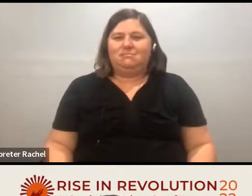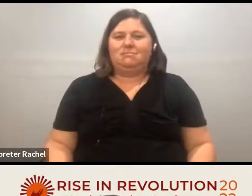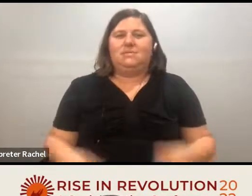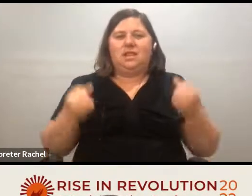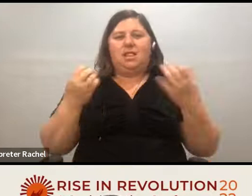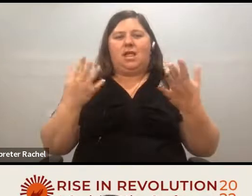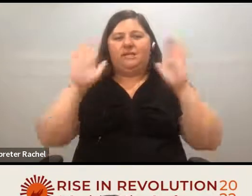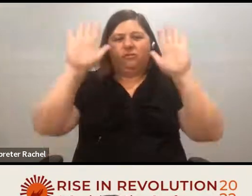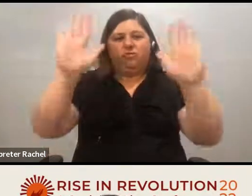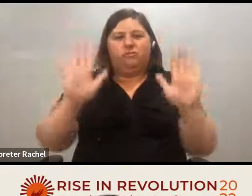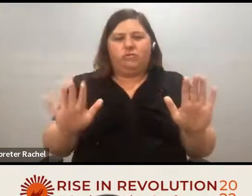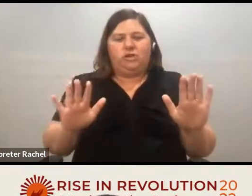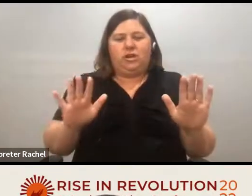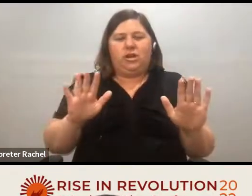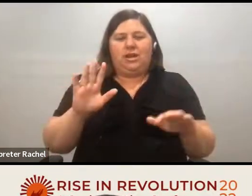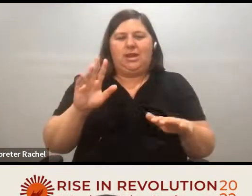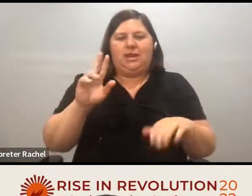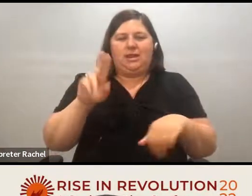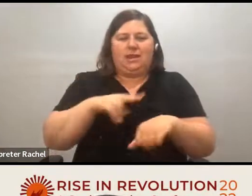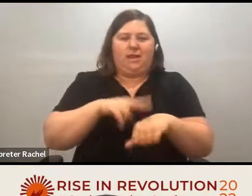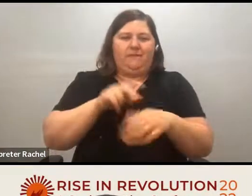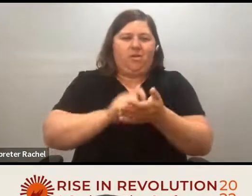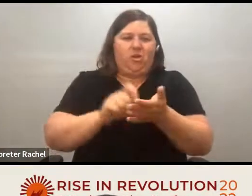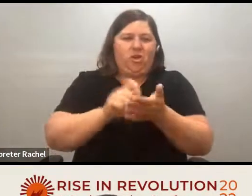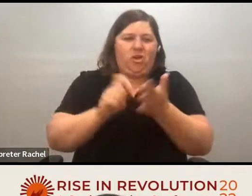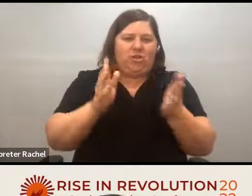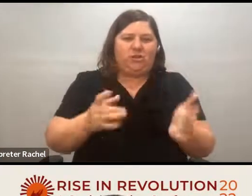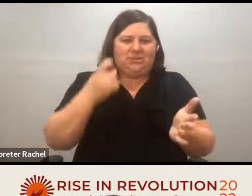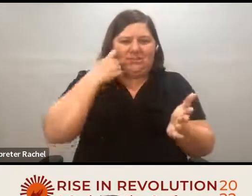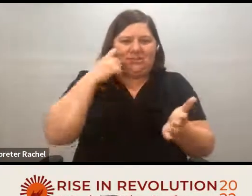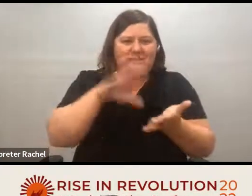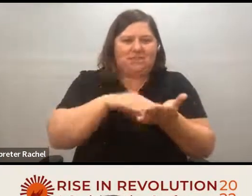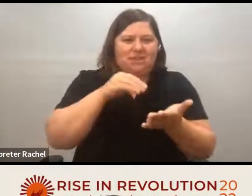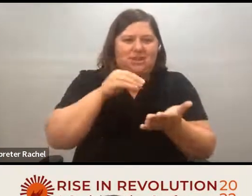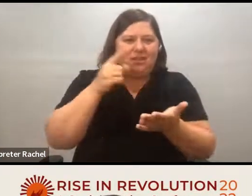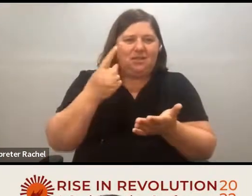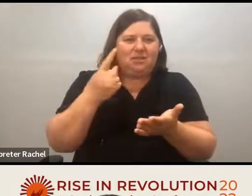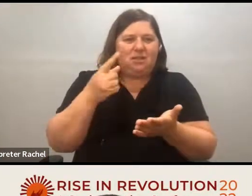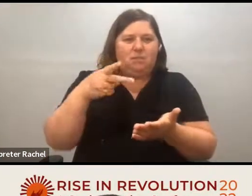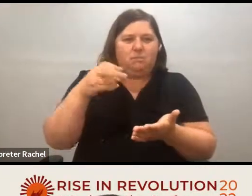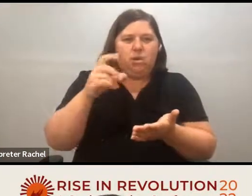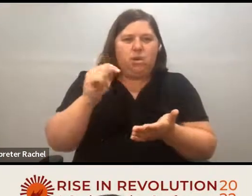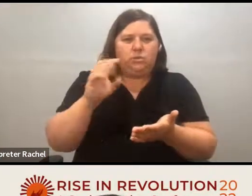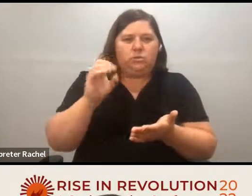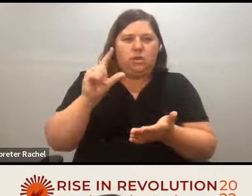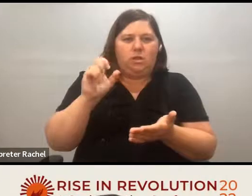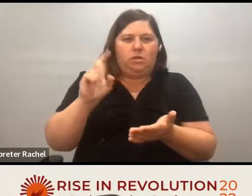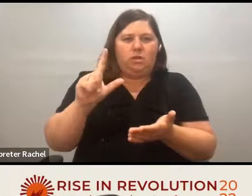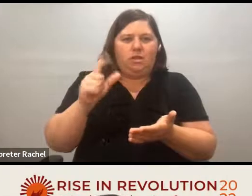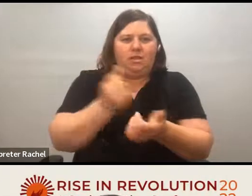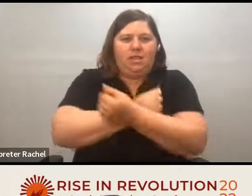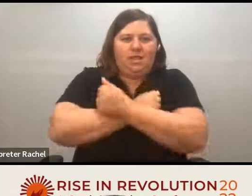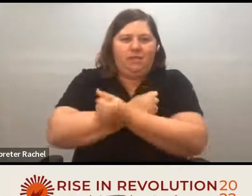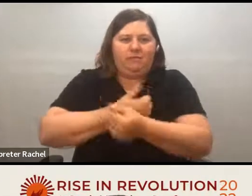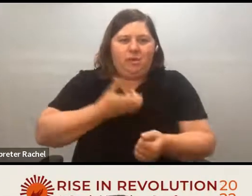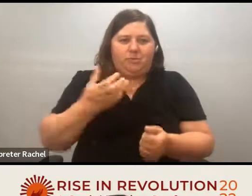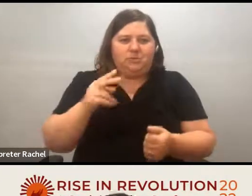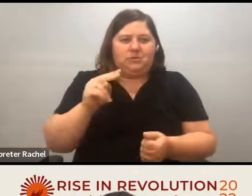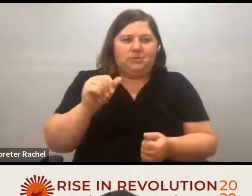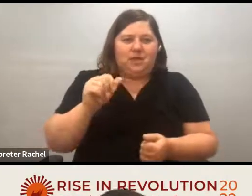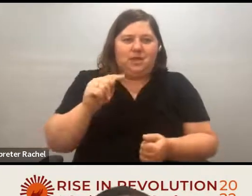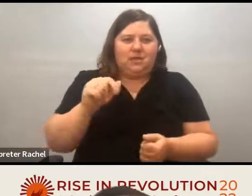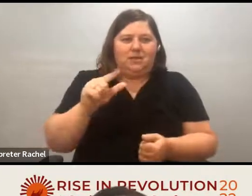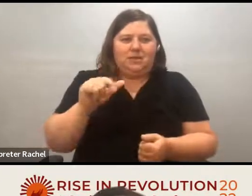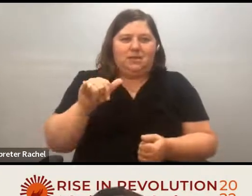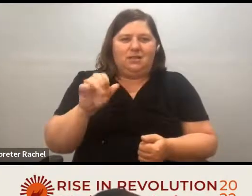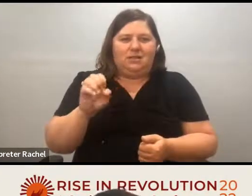there's lots of great Native authors. I just got gifted this one, Postcolonial Love Poems by Nadiole Diaz, that I'm interested